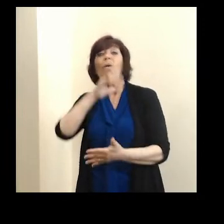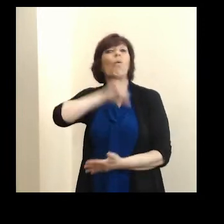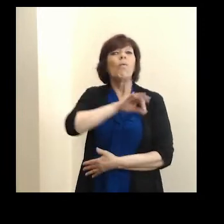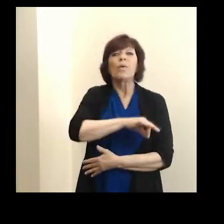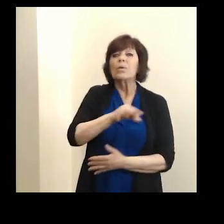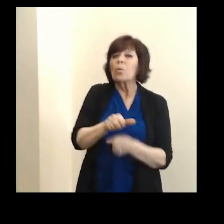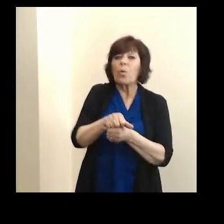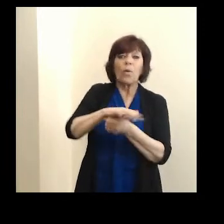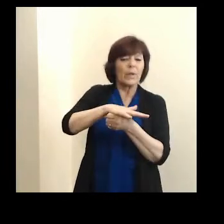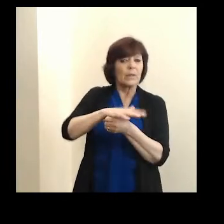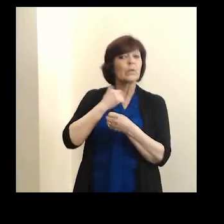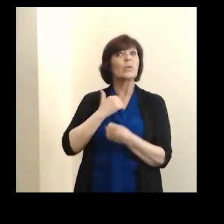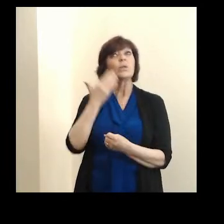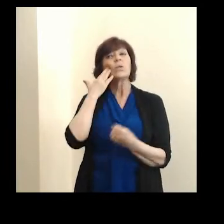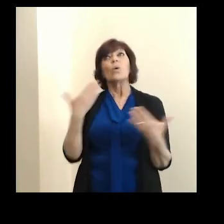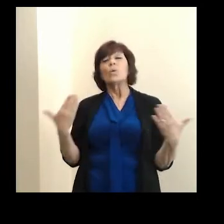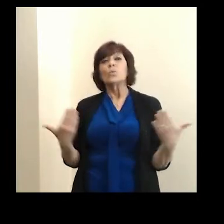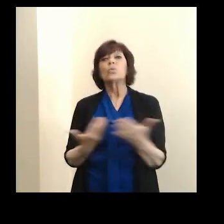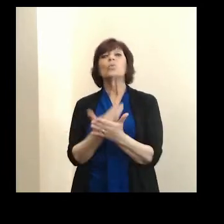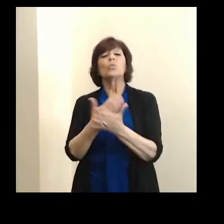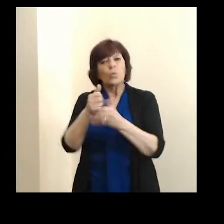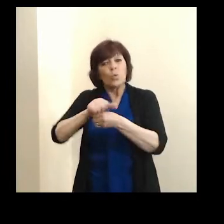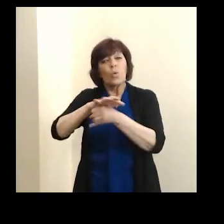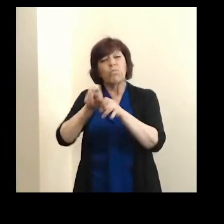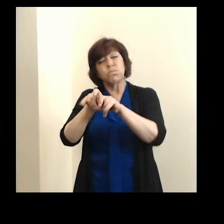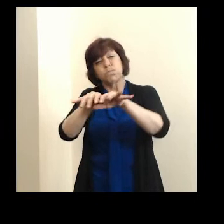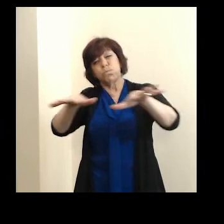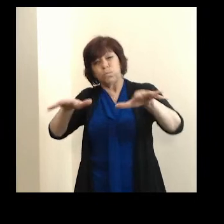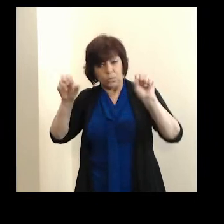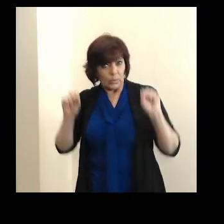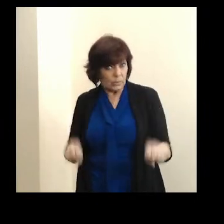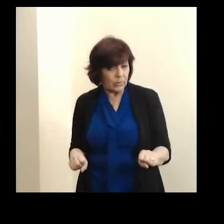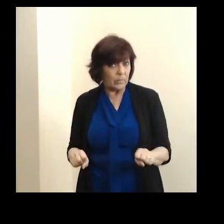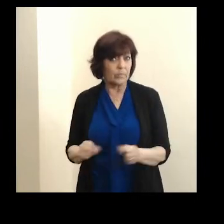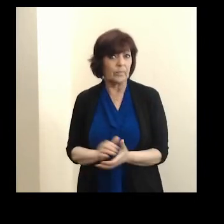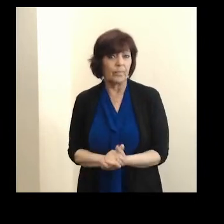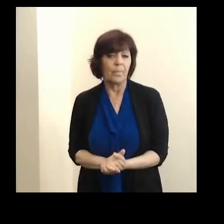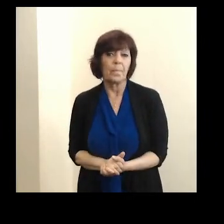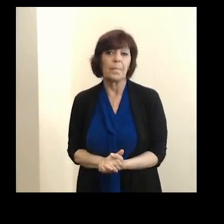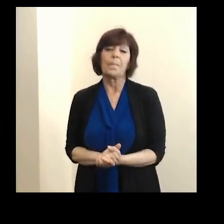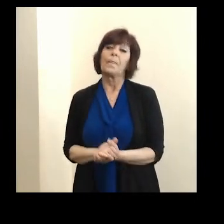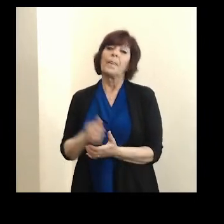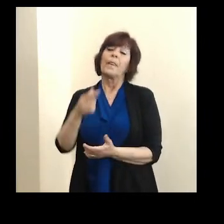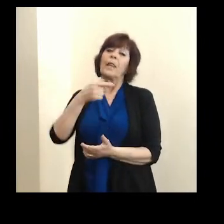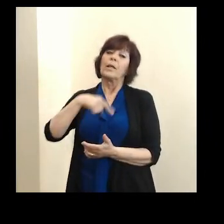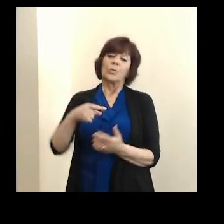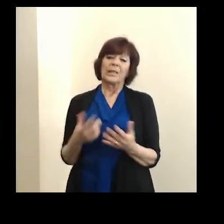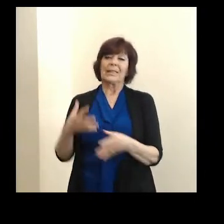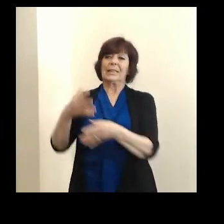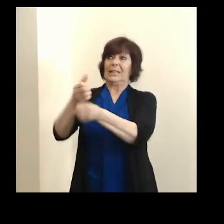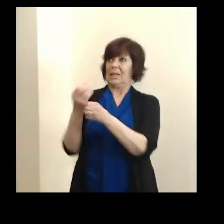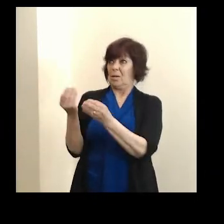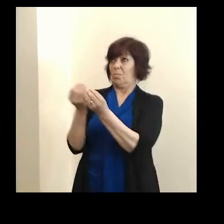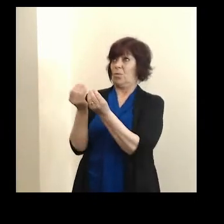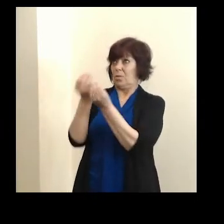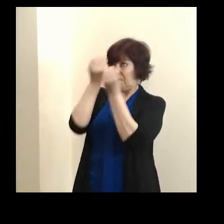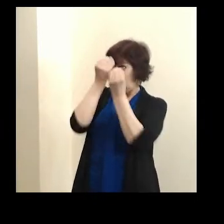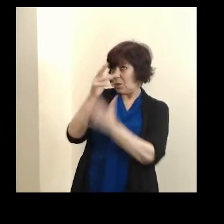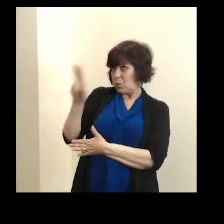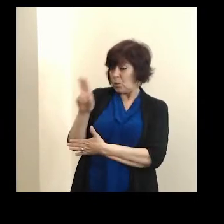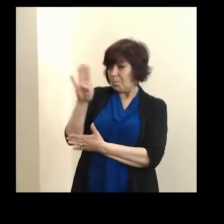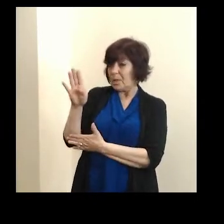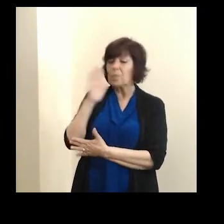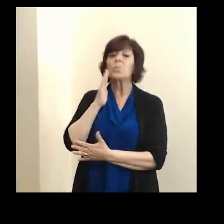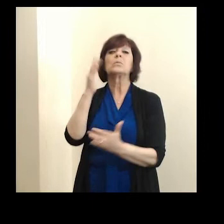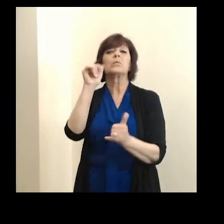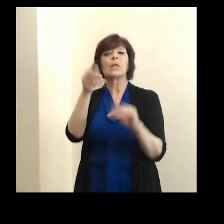there are much more highly transmissible COVID-19 variants that are being passed in our community, and as we get more information from UB, we expect that